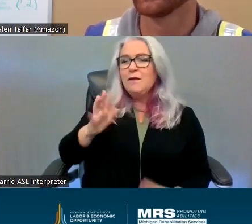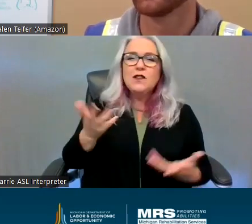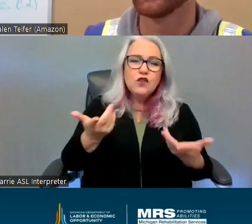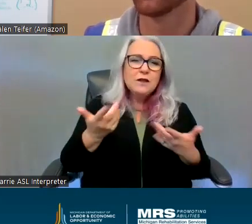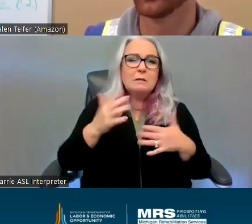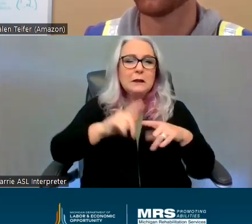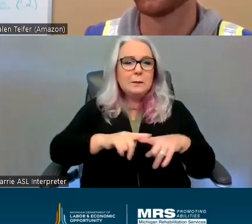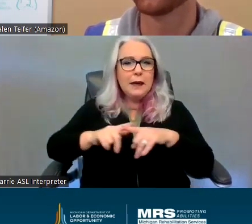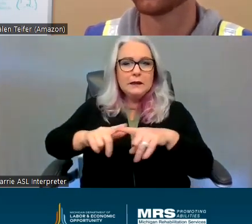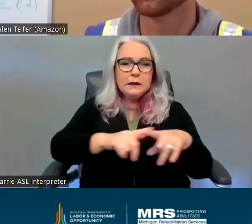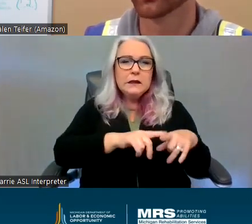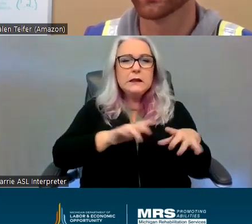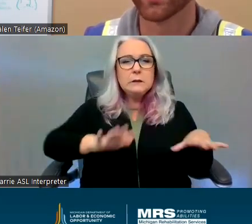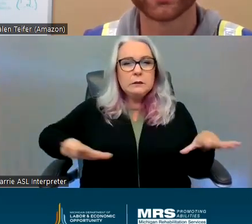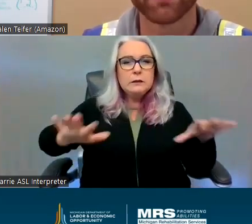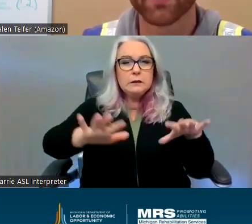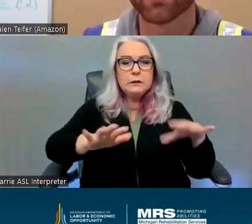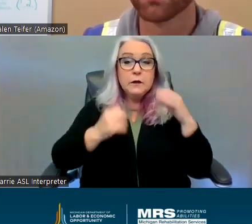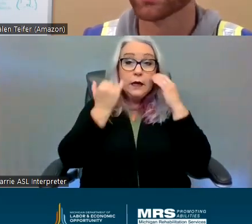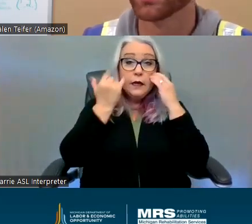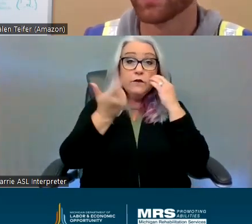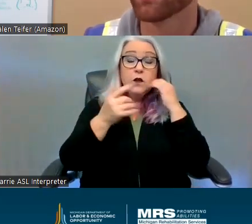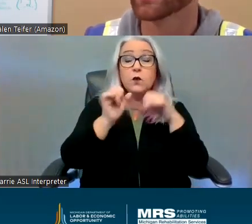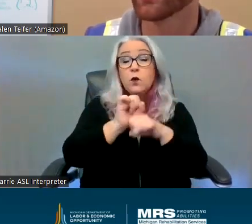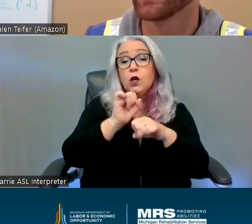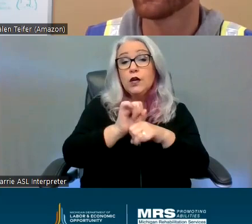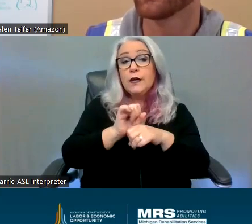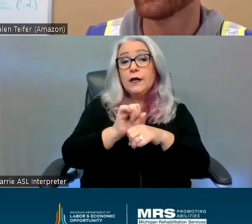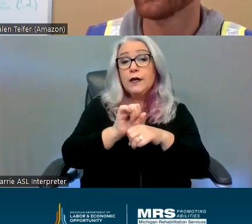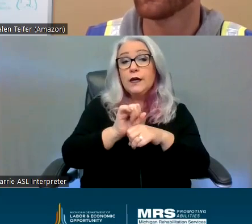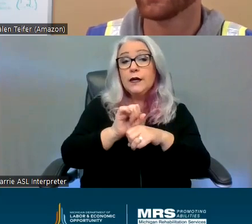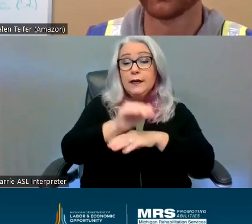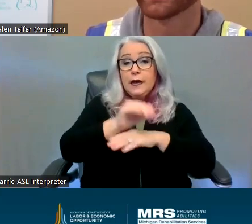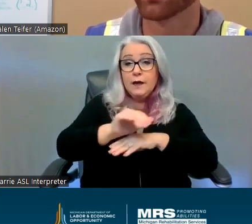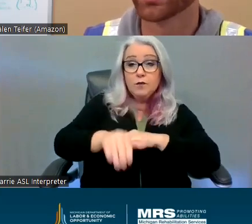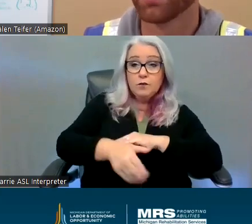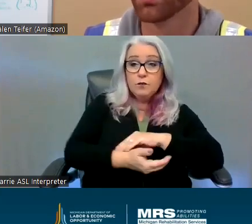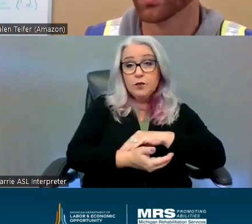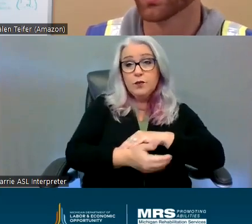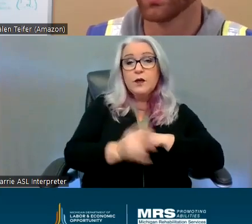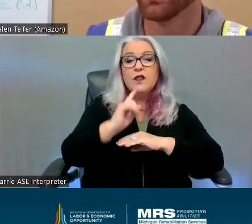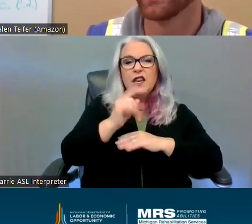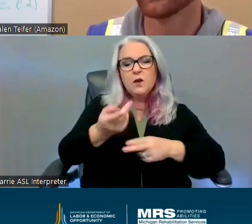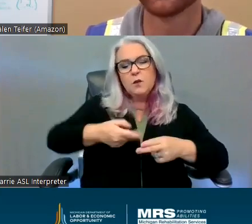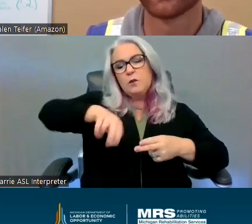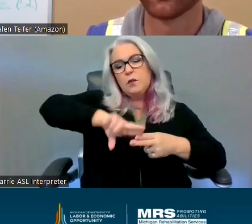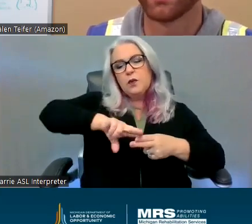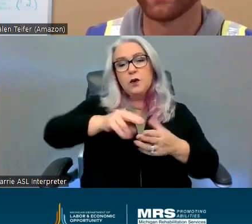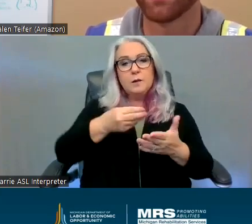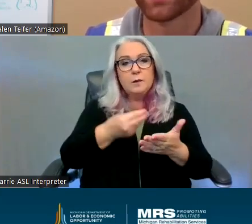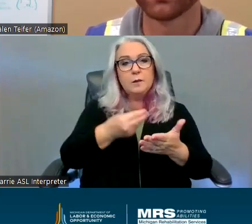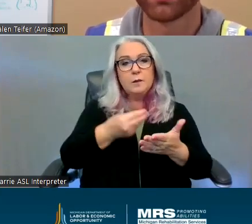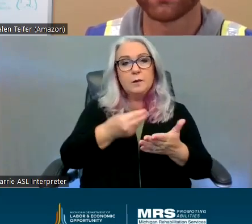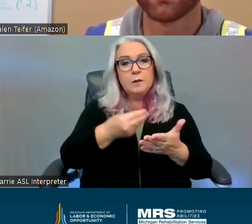market. Now, if you do work a night shift, there's going to be a shift differential added depending on what shift you work, and it lays it out on